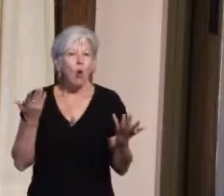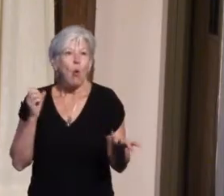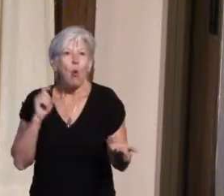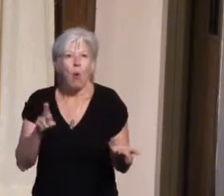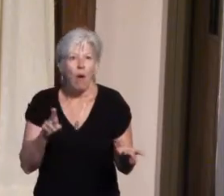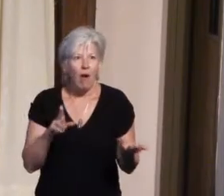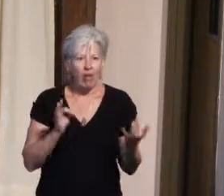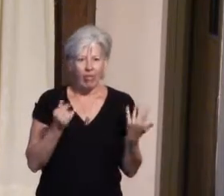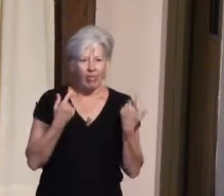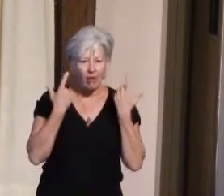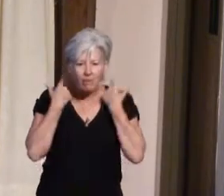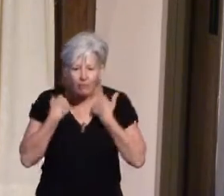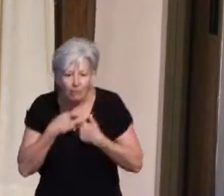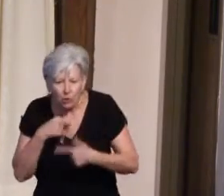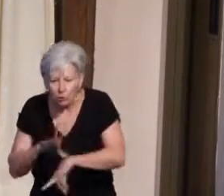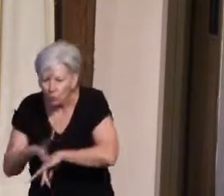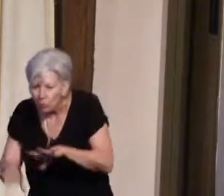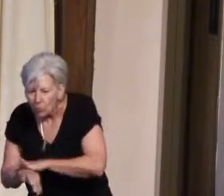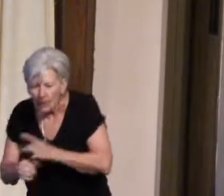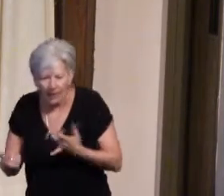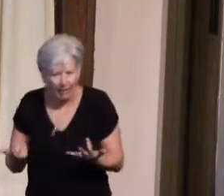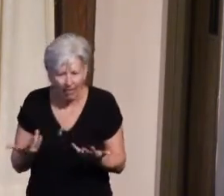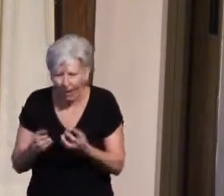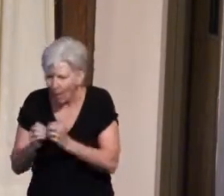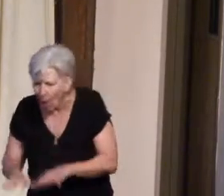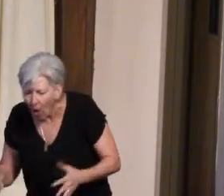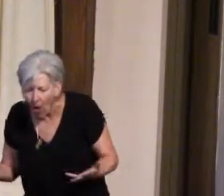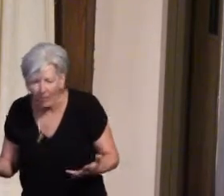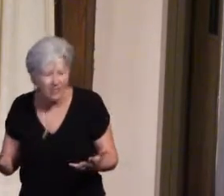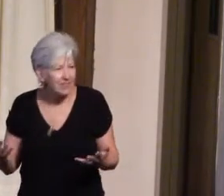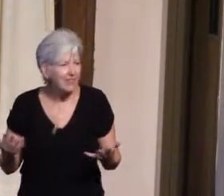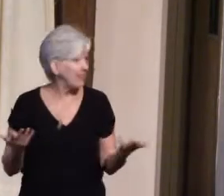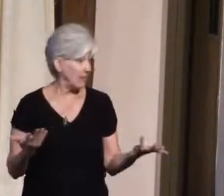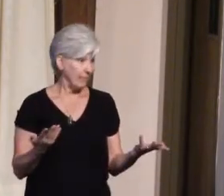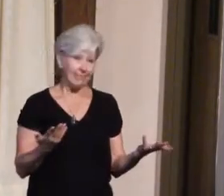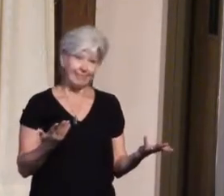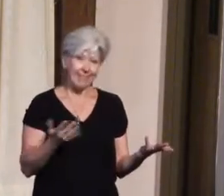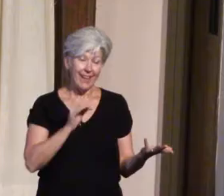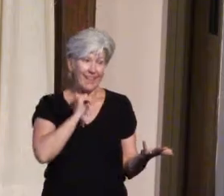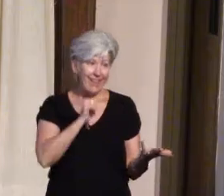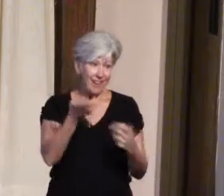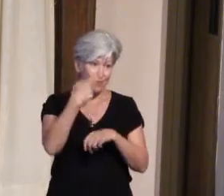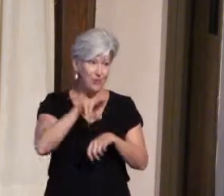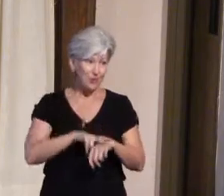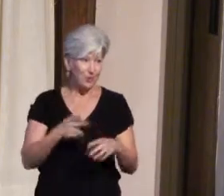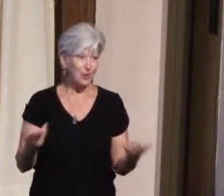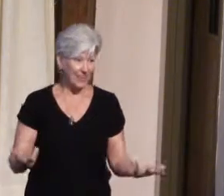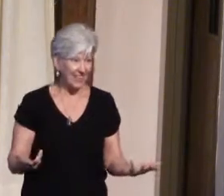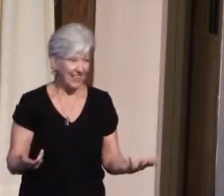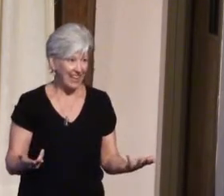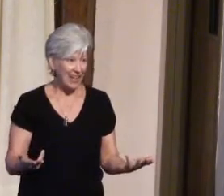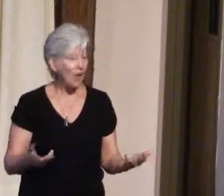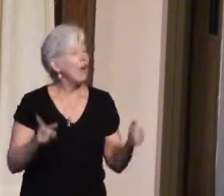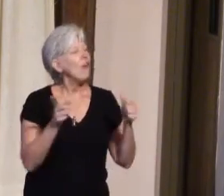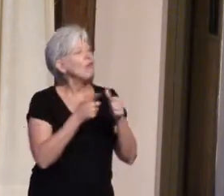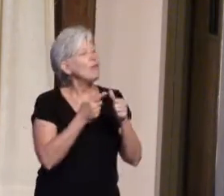No, not usually. It took my forgiving everyone who I thought could have taken them.